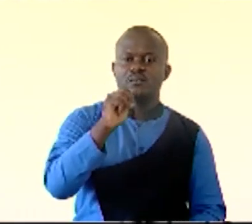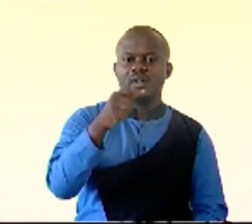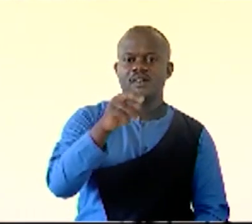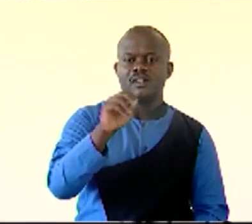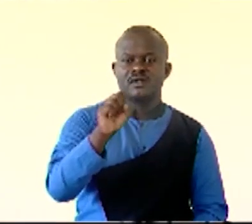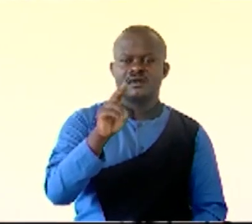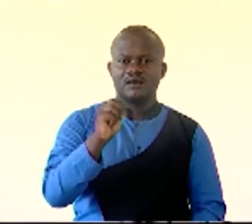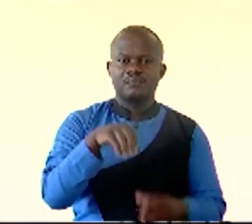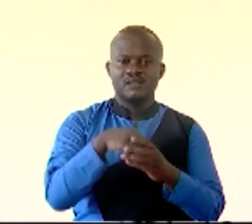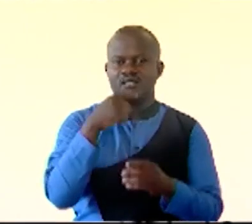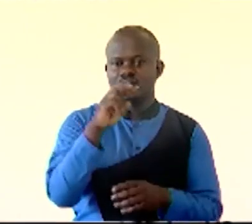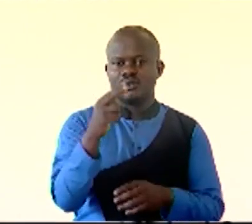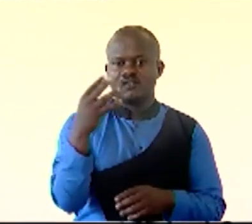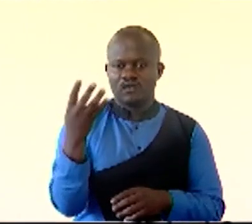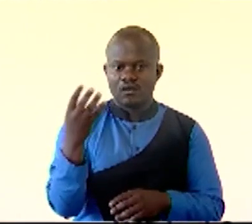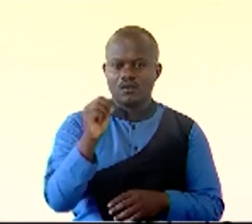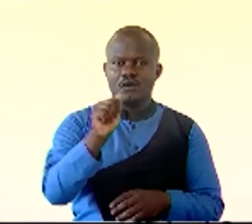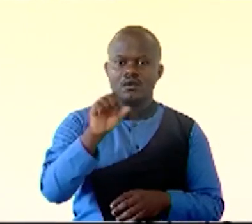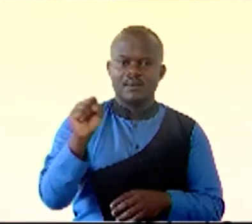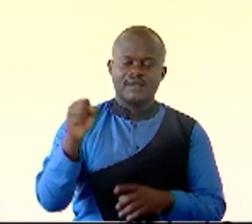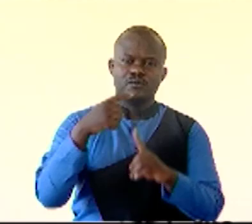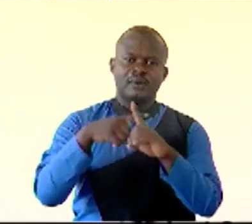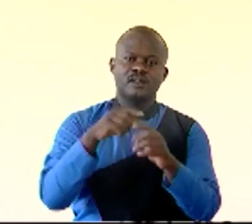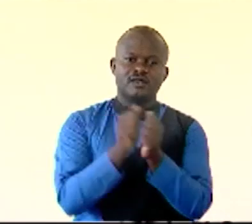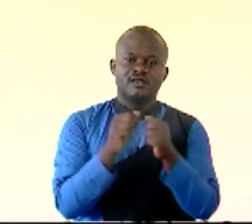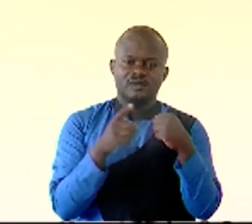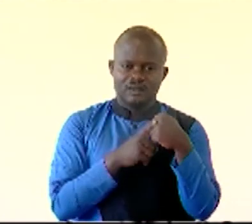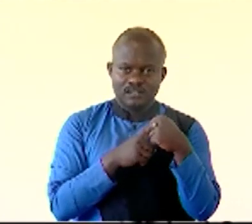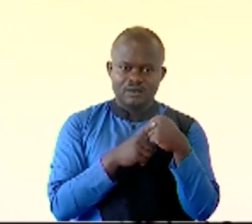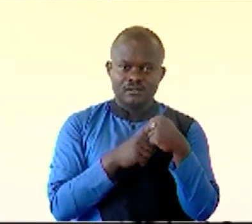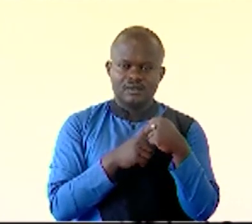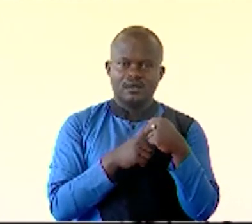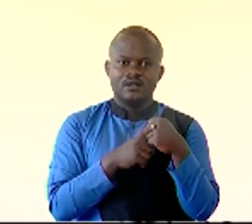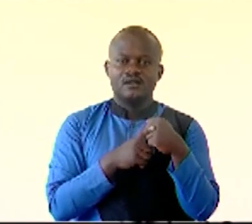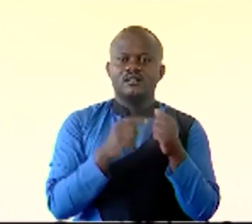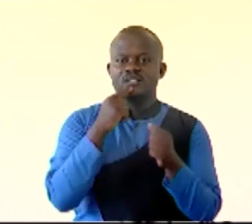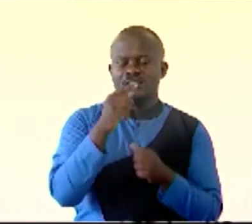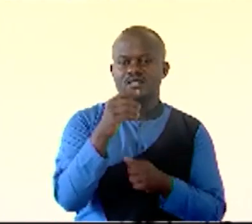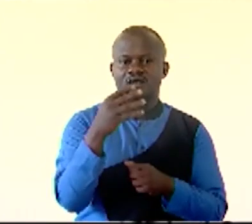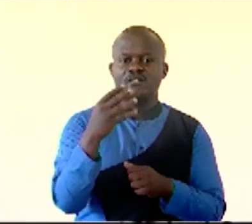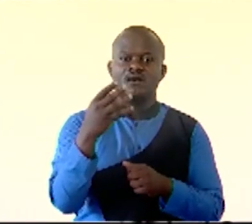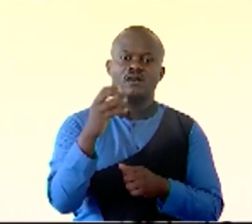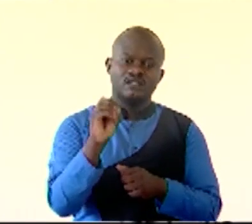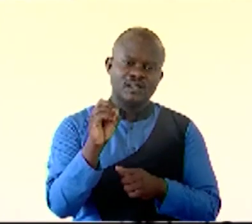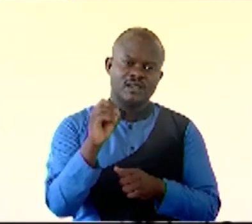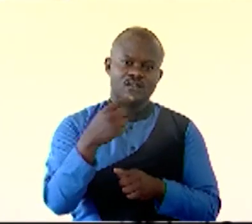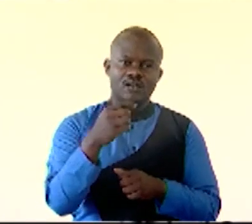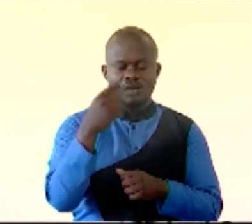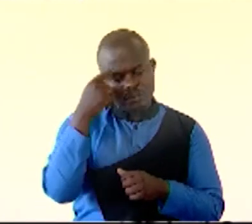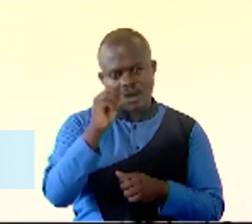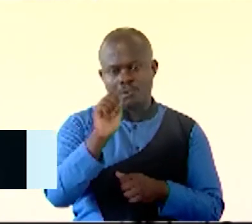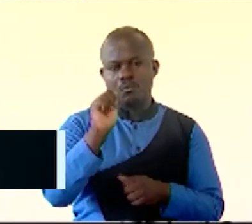is 24 plus 16. This is 40 grams per mole. And what do